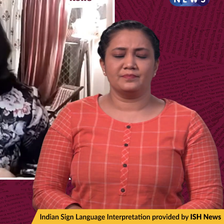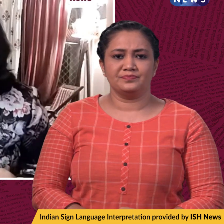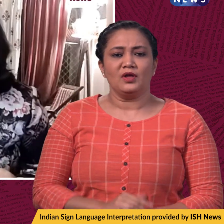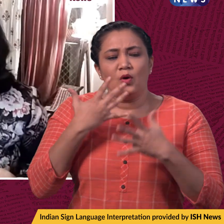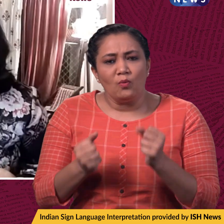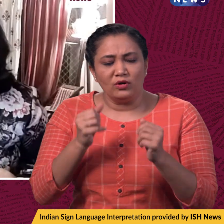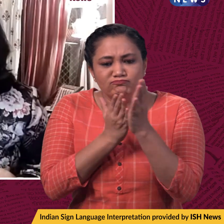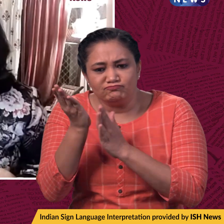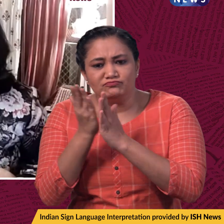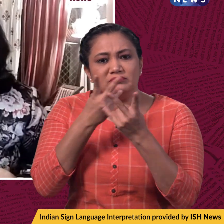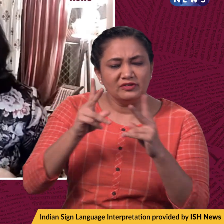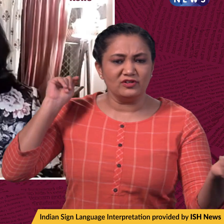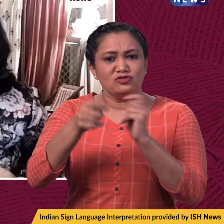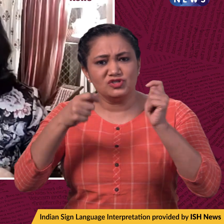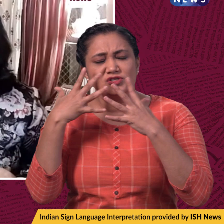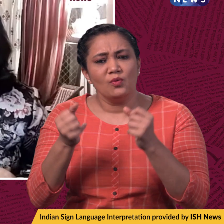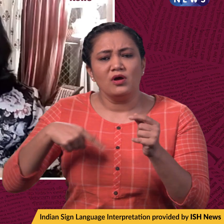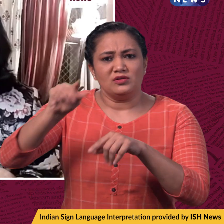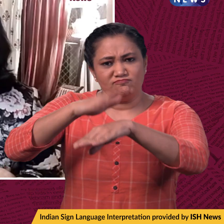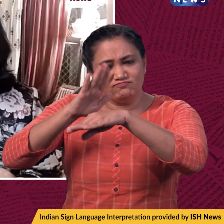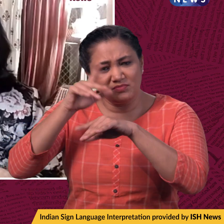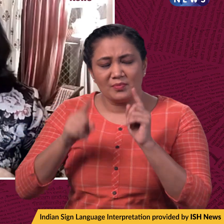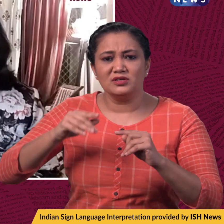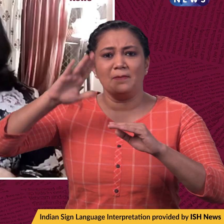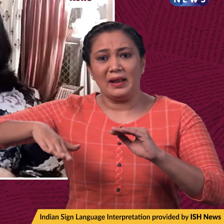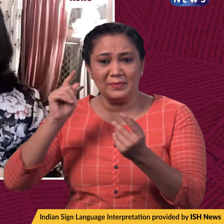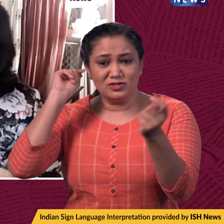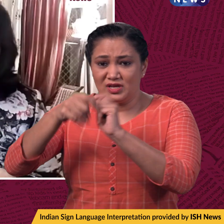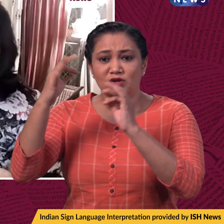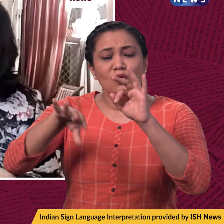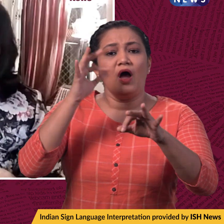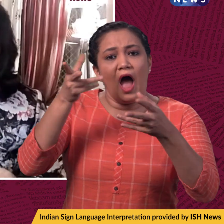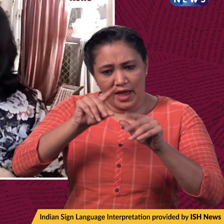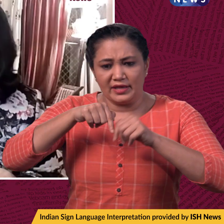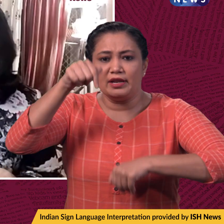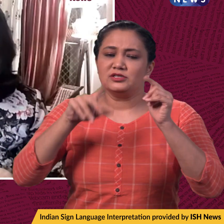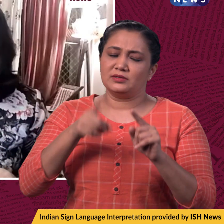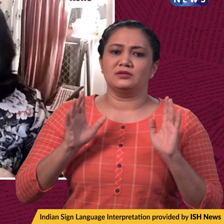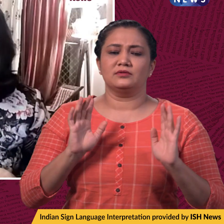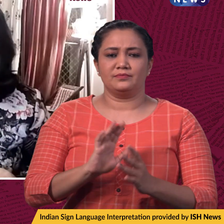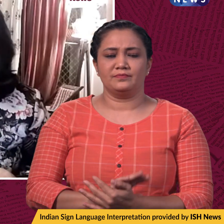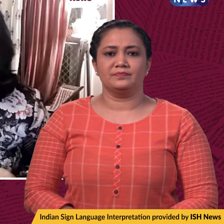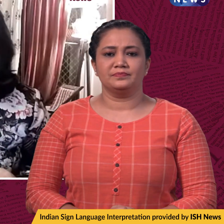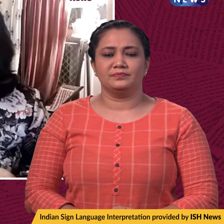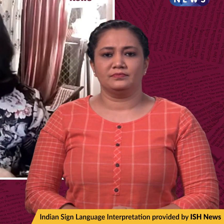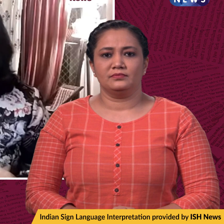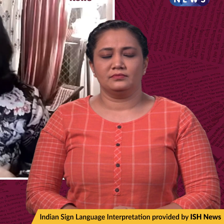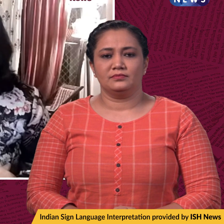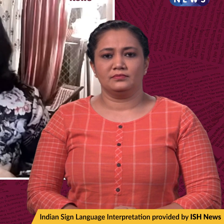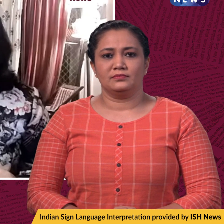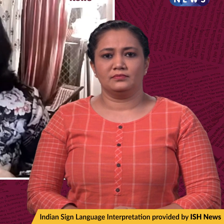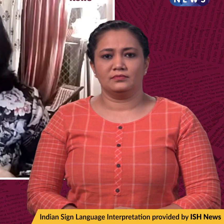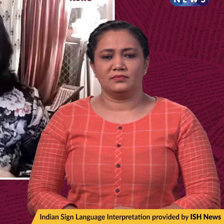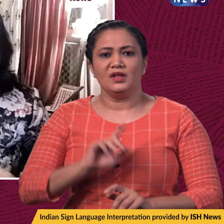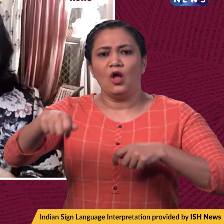"We need democratic reform. We demand to instantly dissolve parliament and hold an election," end quote.